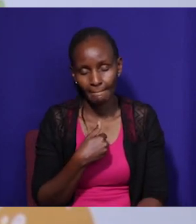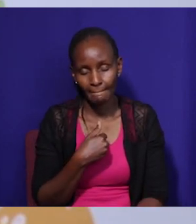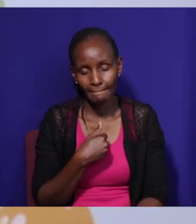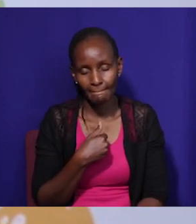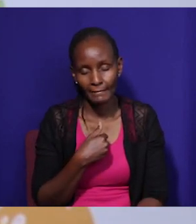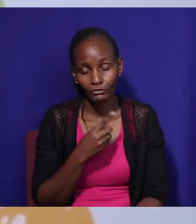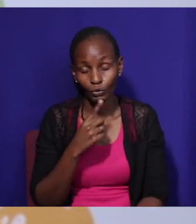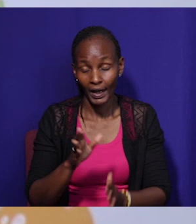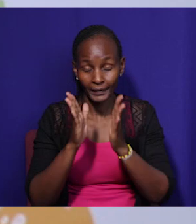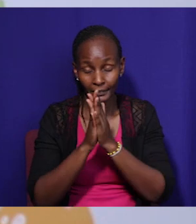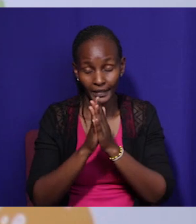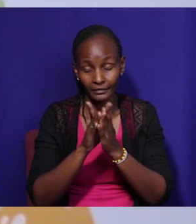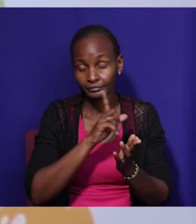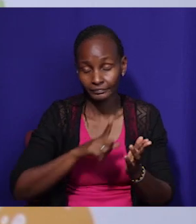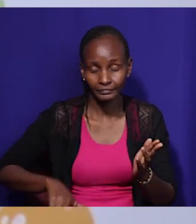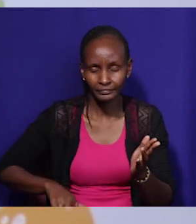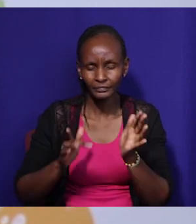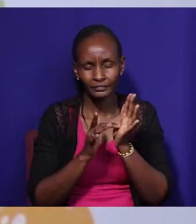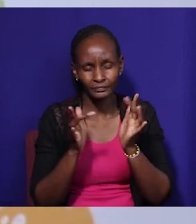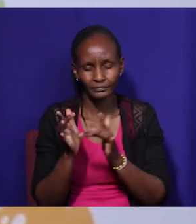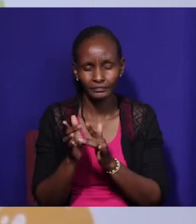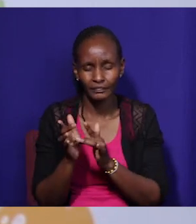So I pray, Lord Jesus,